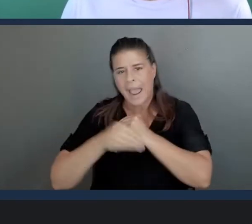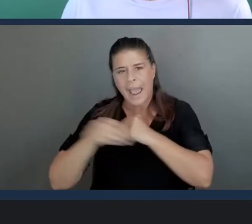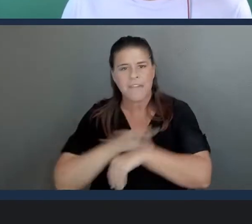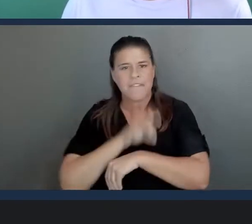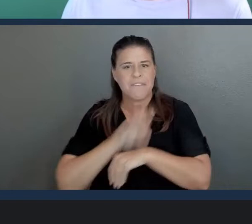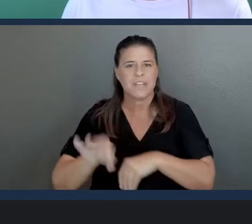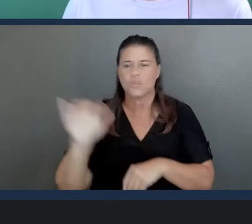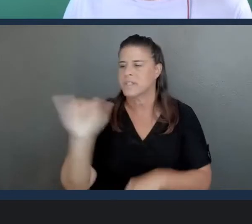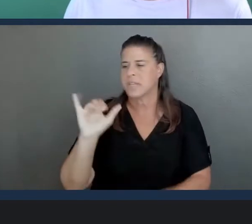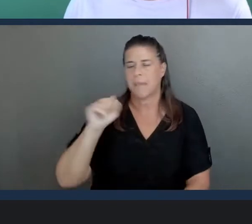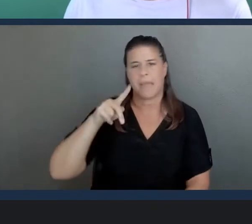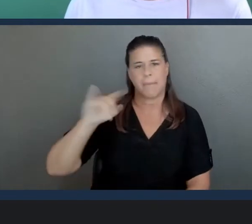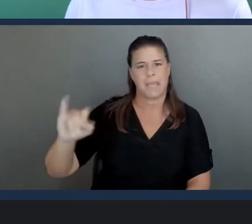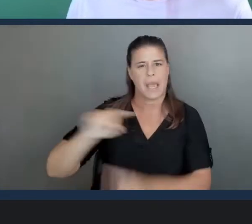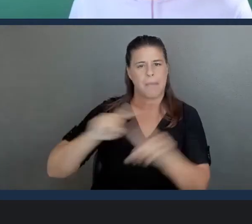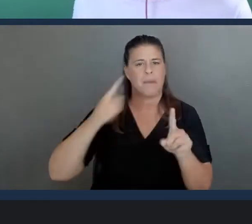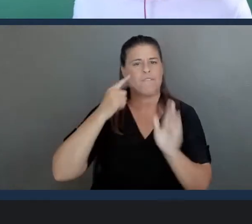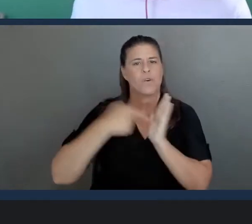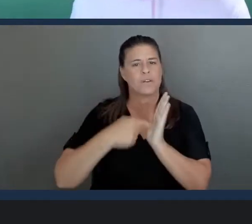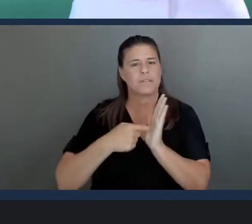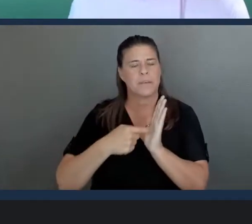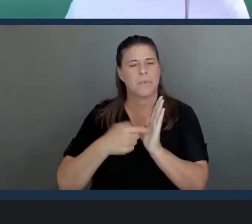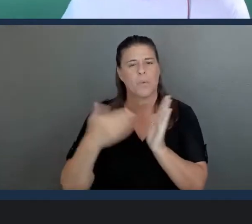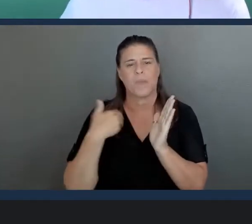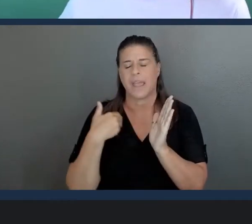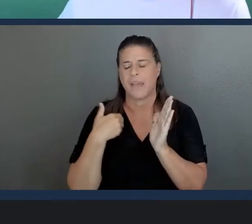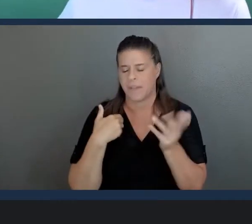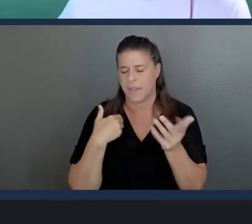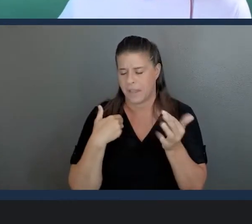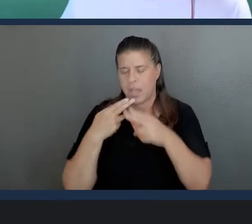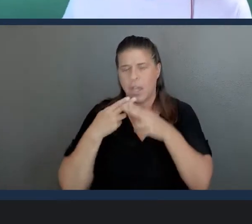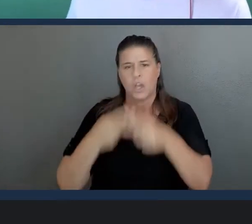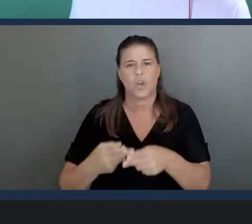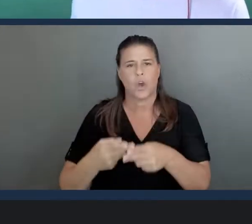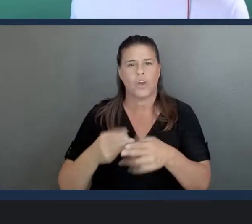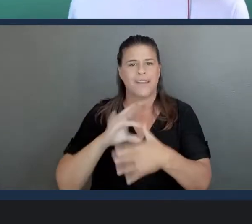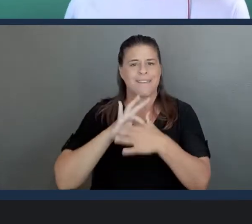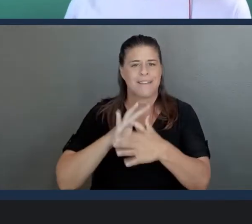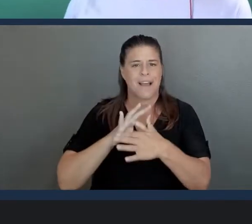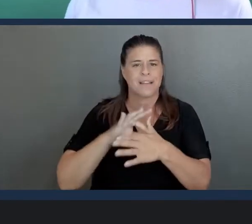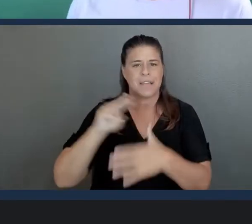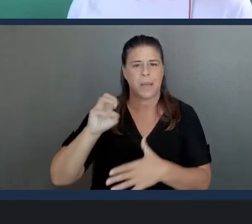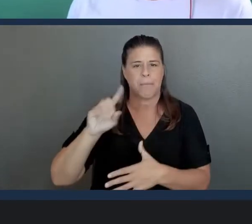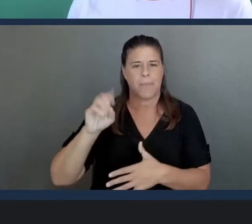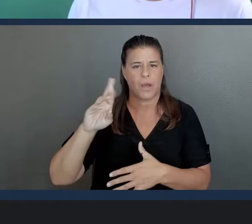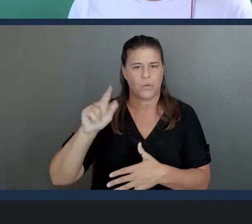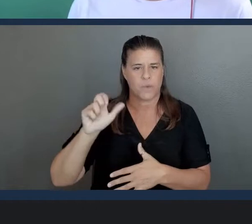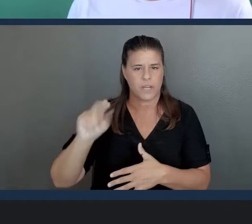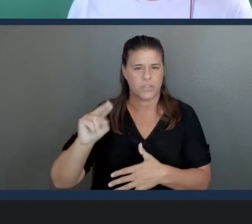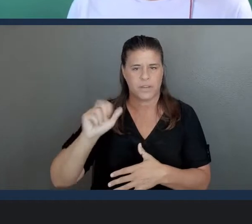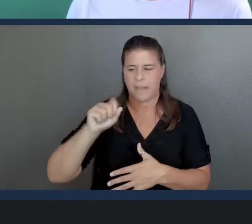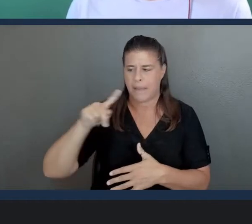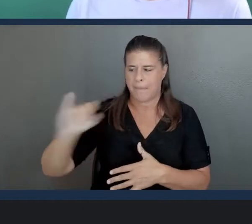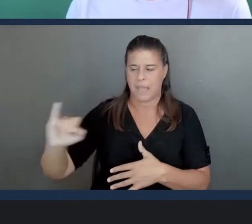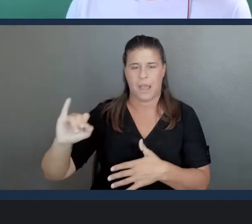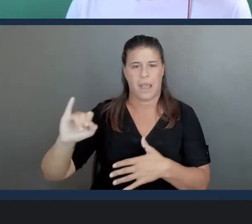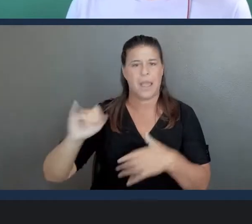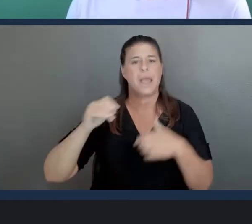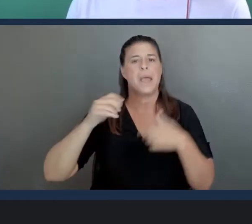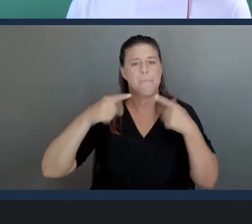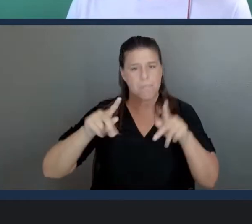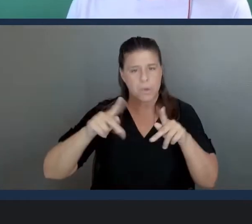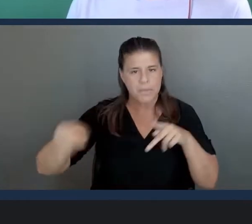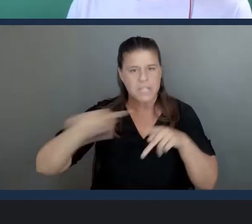same API, but for instance, we have what's called the content moderation API, which allows you to process